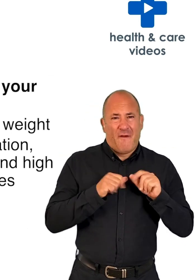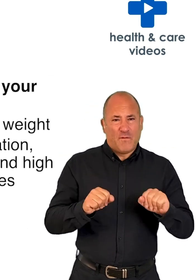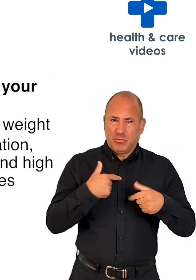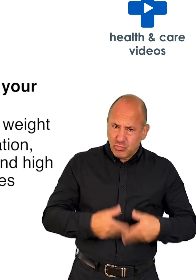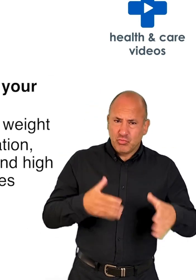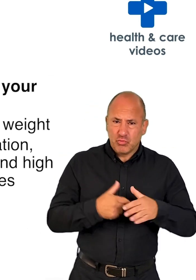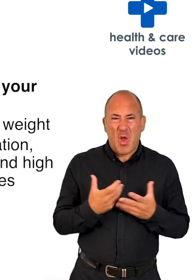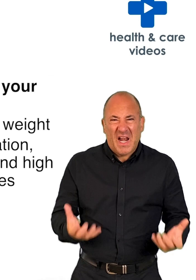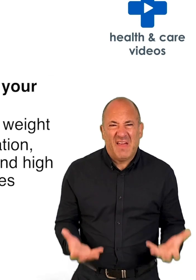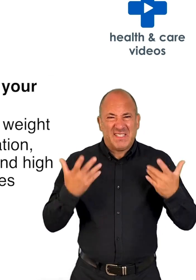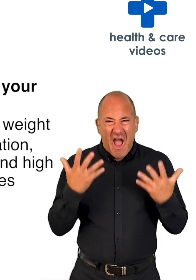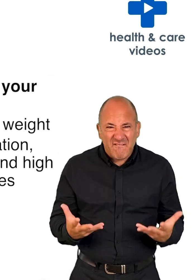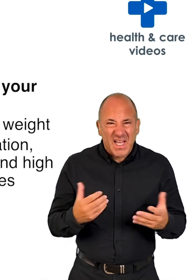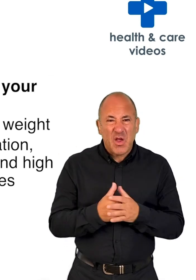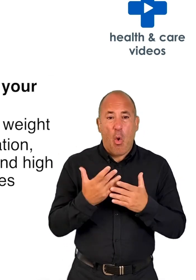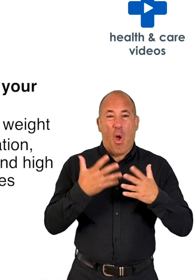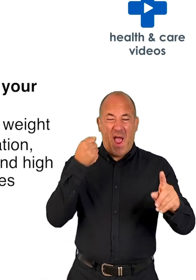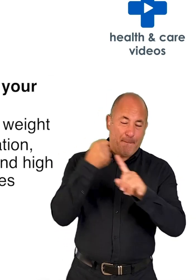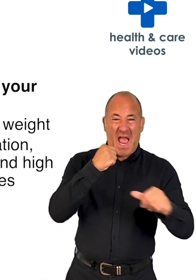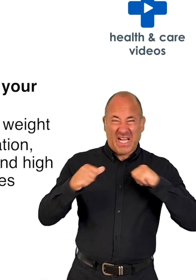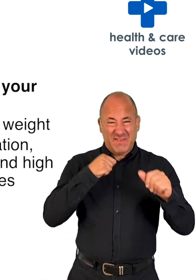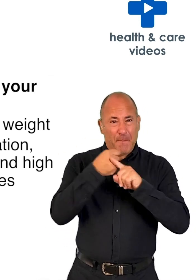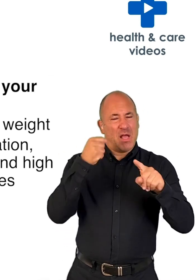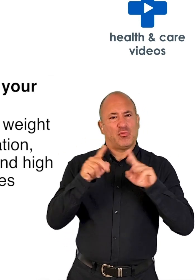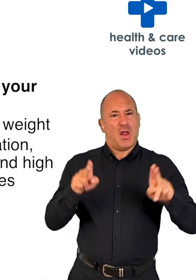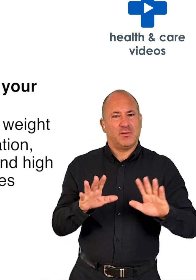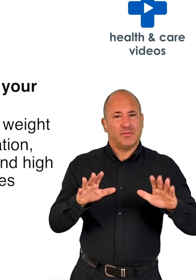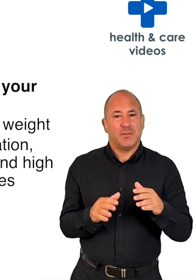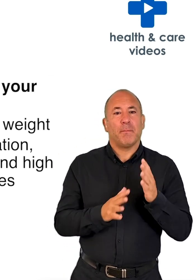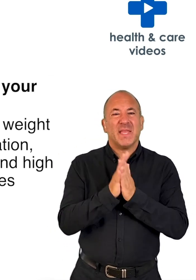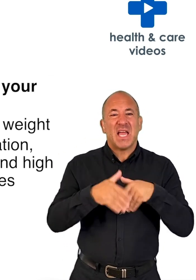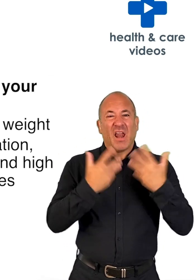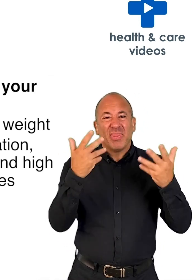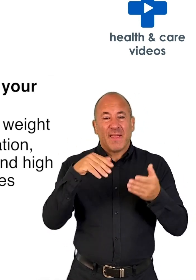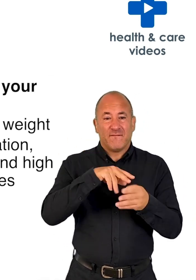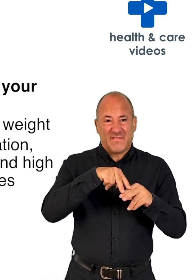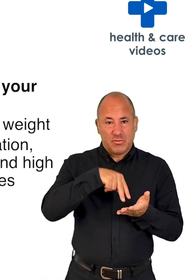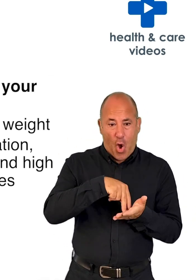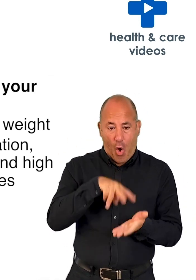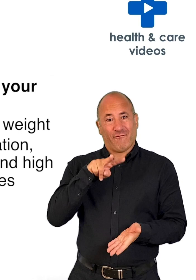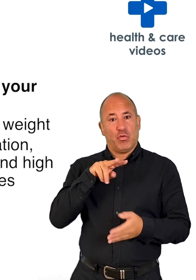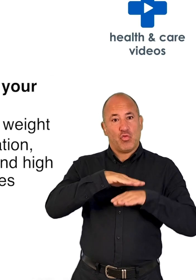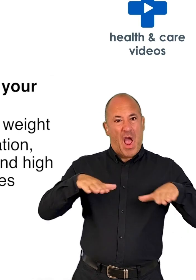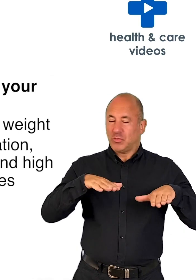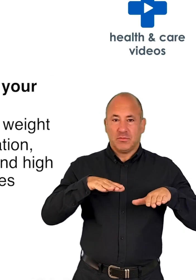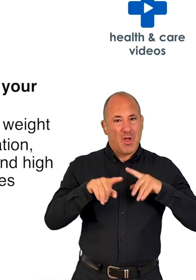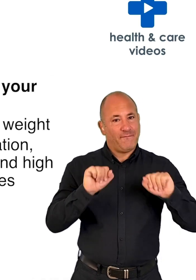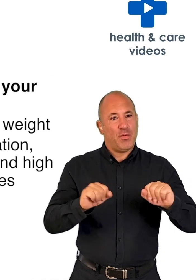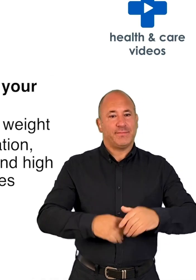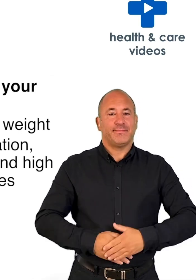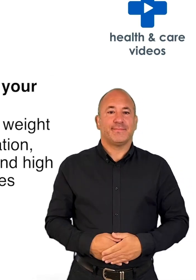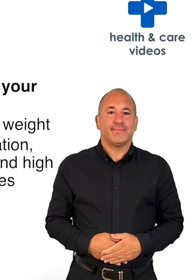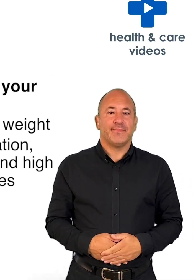avoiding constipation, heavy lifting and any high impact activities. This means anything that involves both feet being off